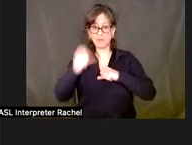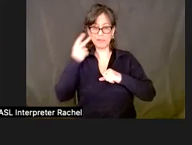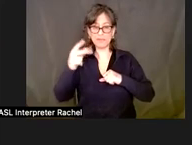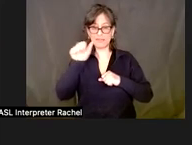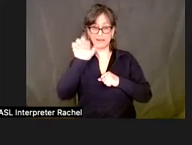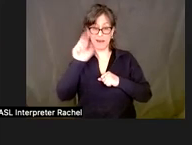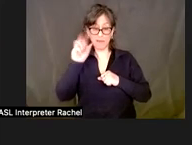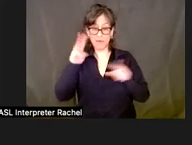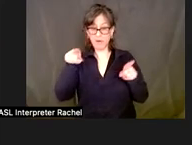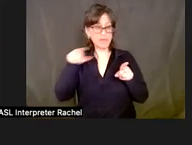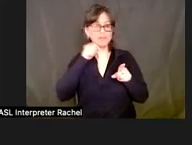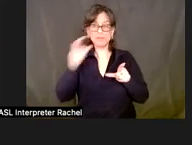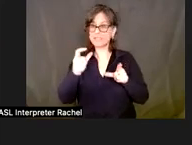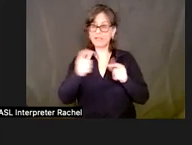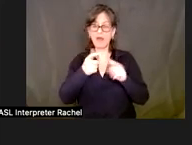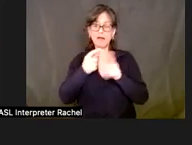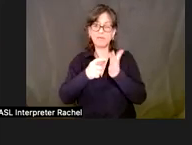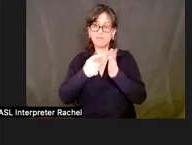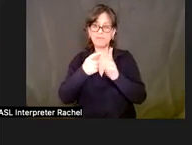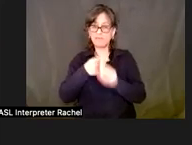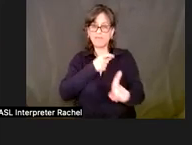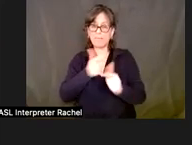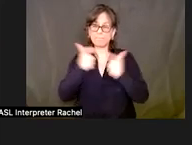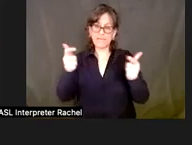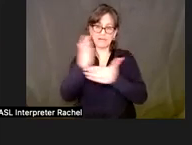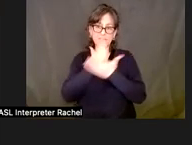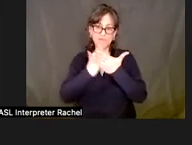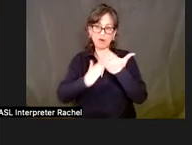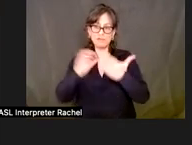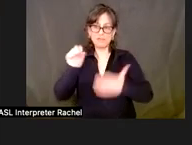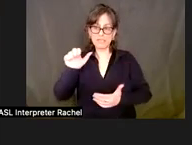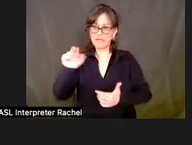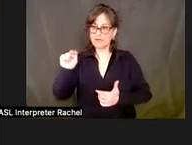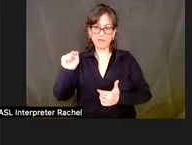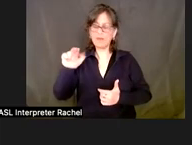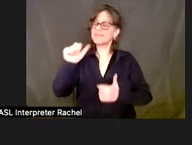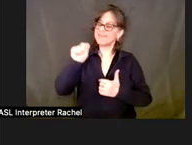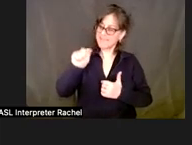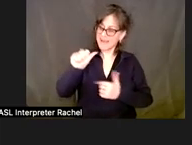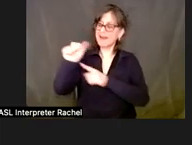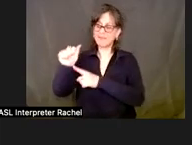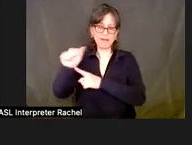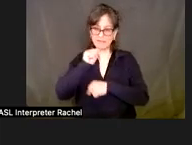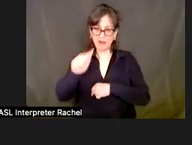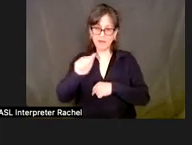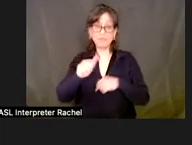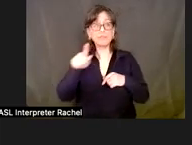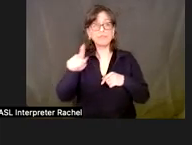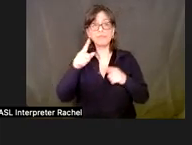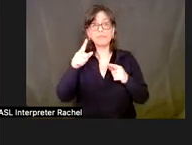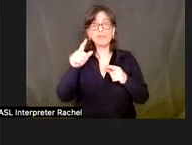one of the major faults of the San Andreas system. Next, please. The faults in